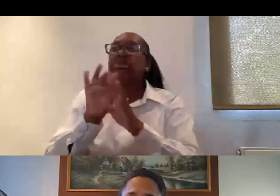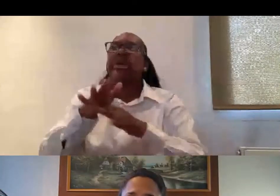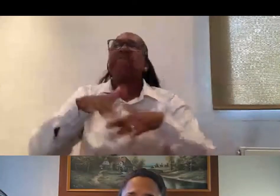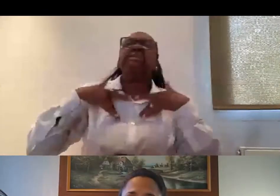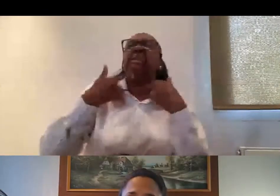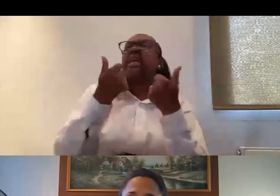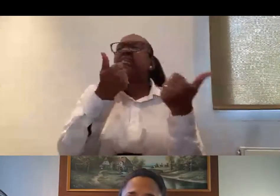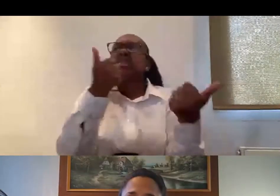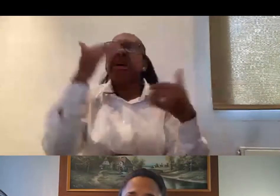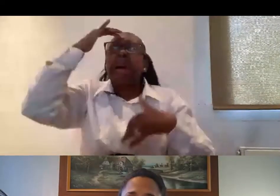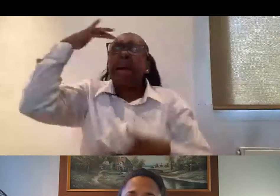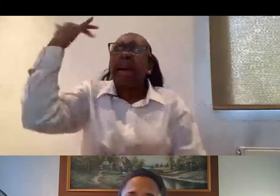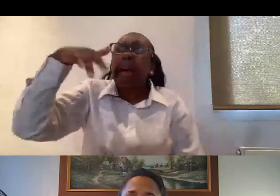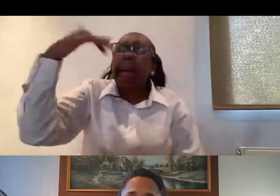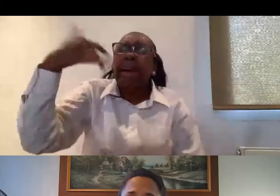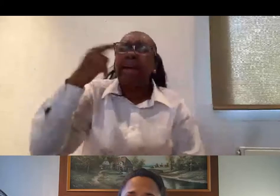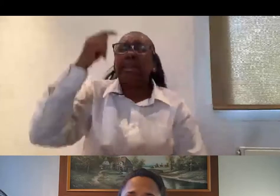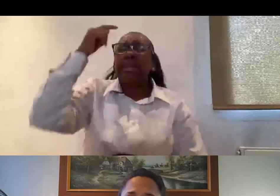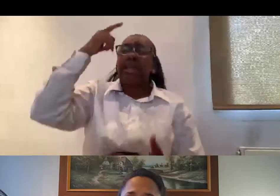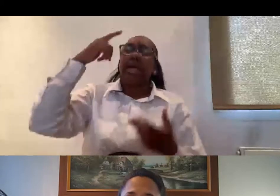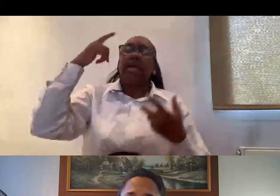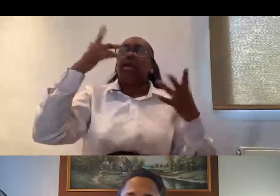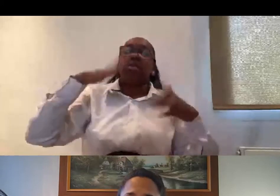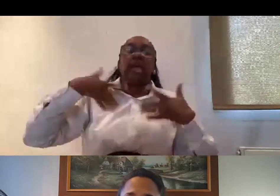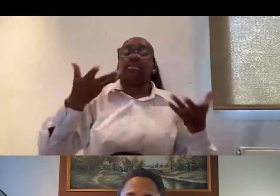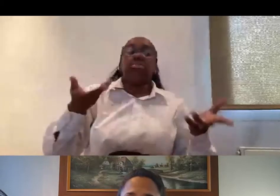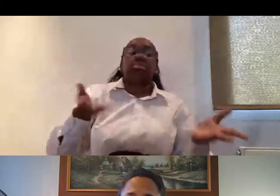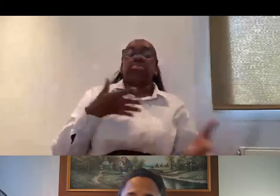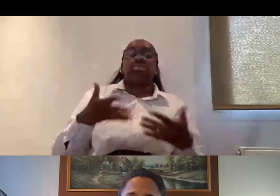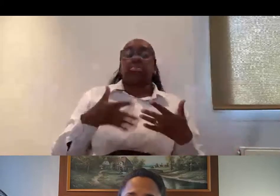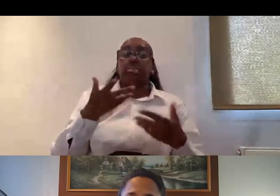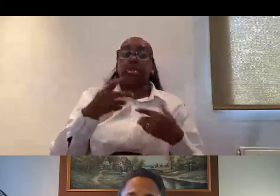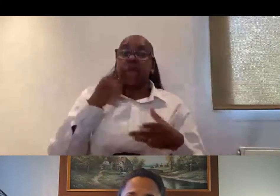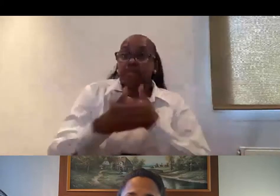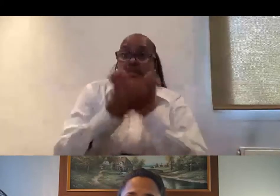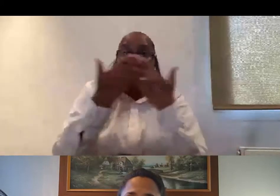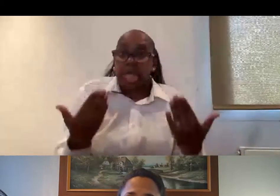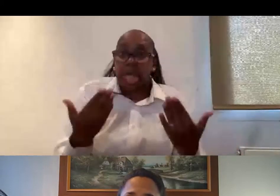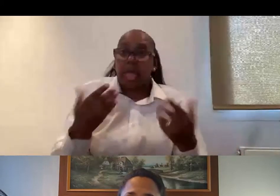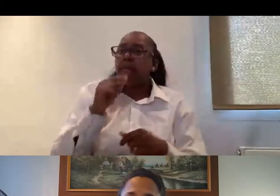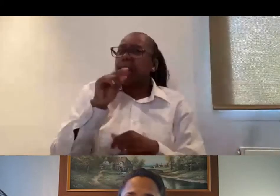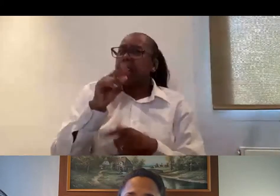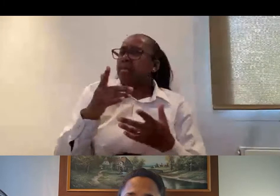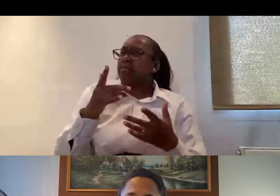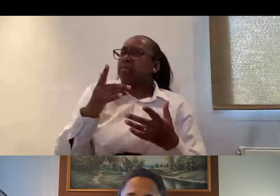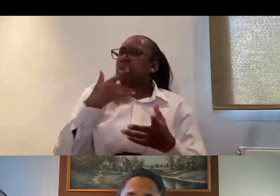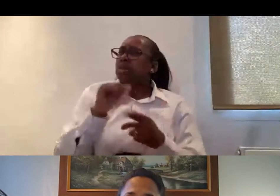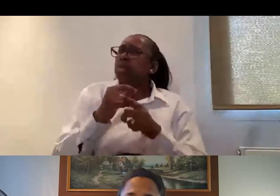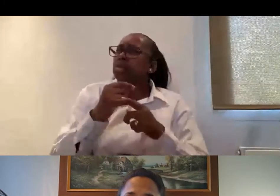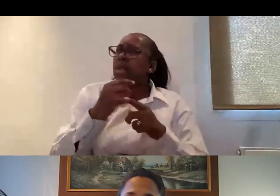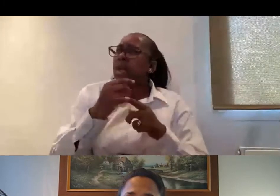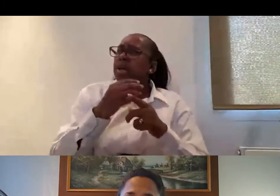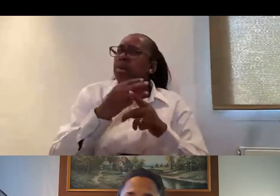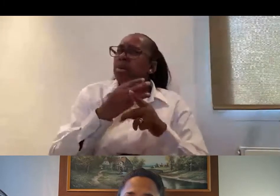feeling great, headaches, and just dosing myself up really and just getting through the day. It wasn't until week